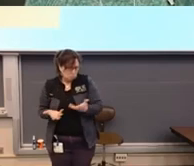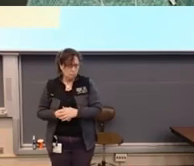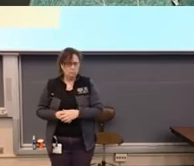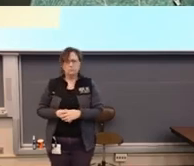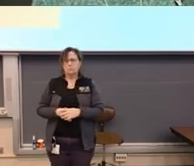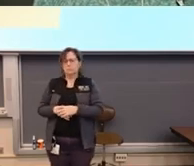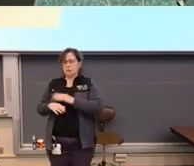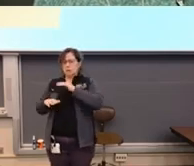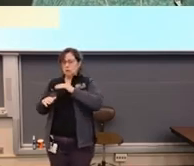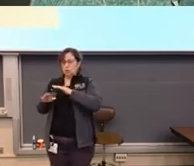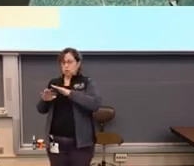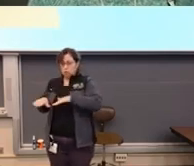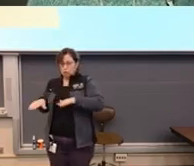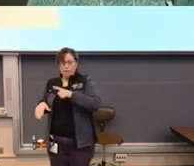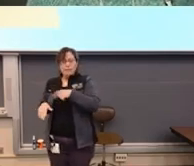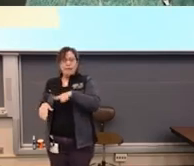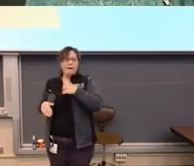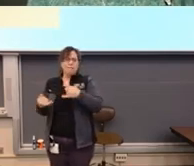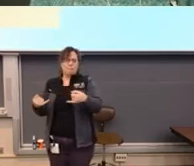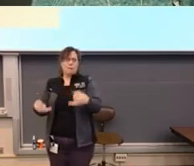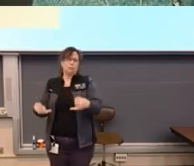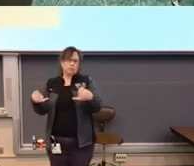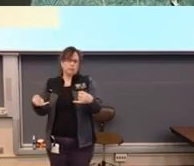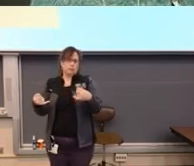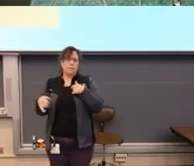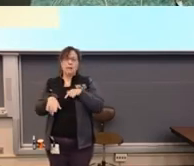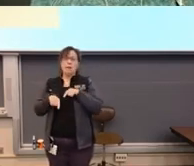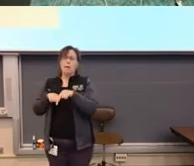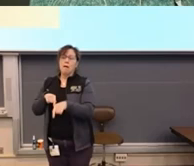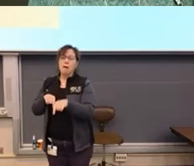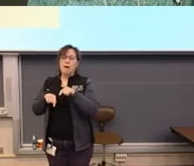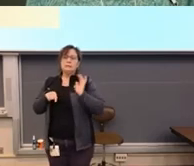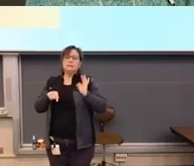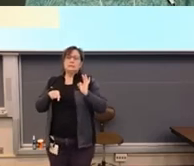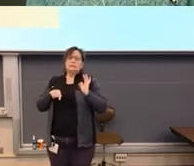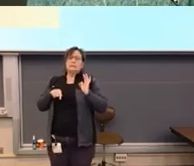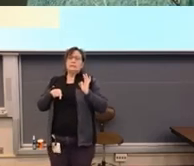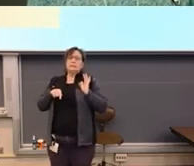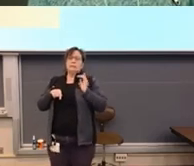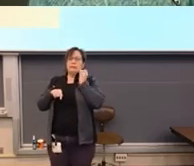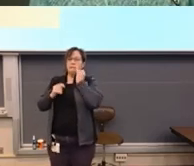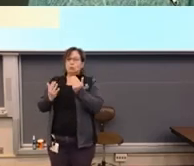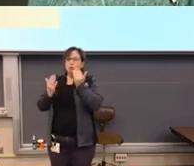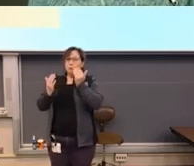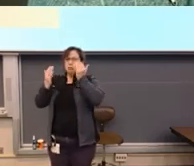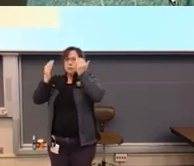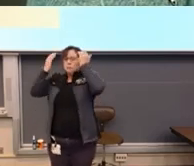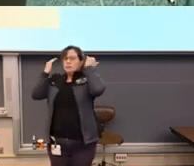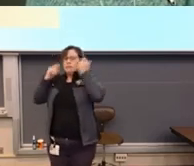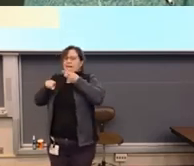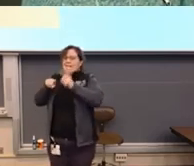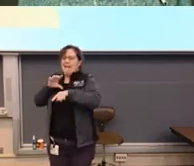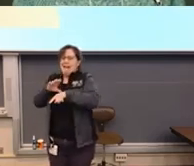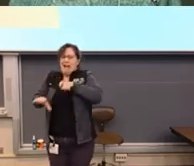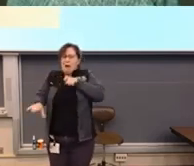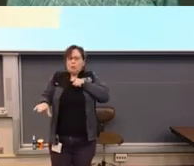they are willing to do. They like dip their toe in and afraid if they, you know, get too much, then they'll never be able to get out of